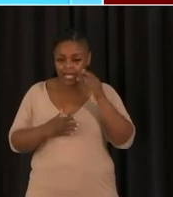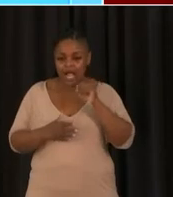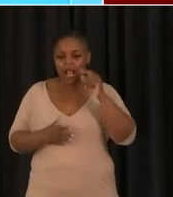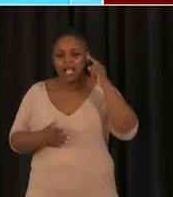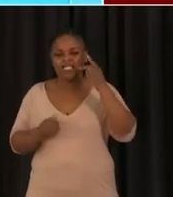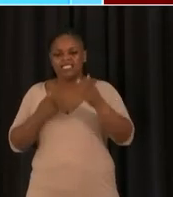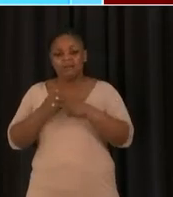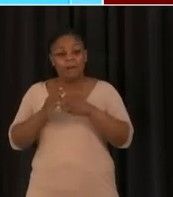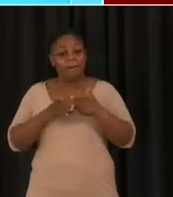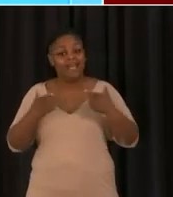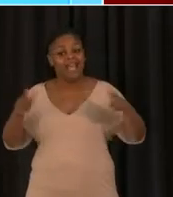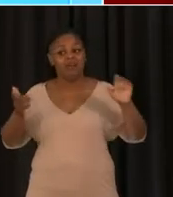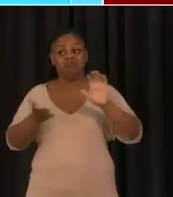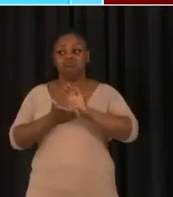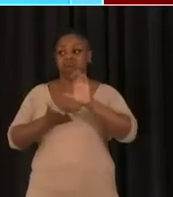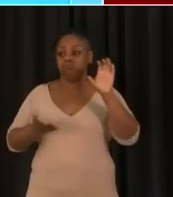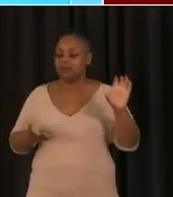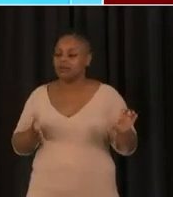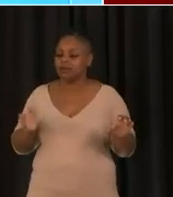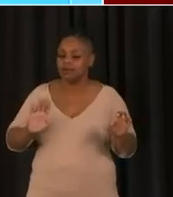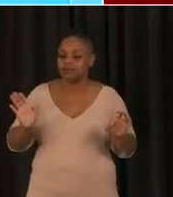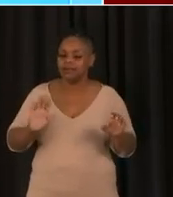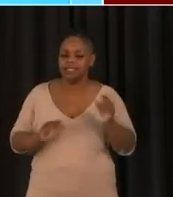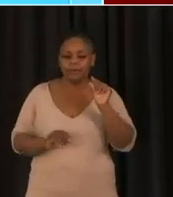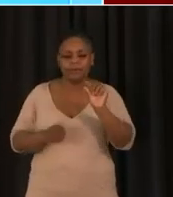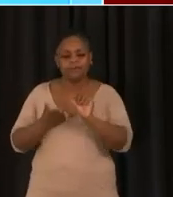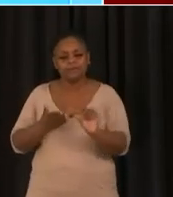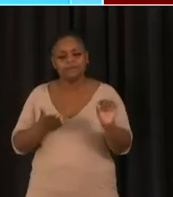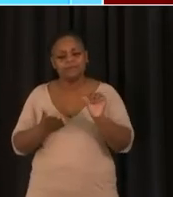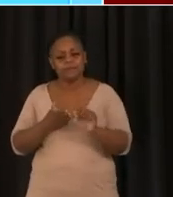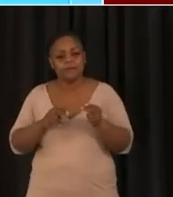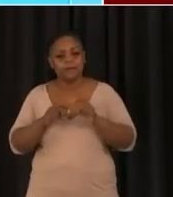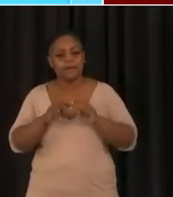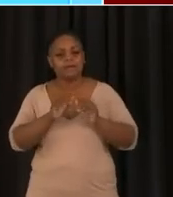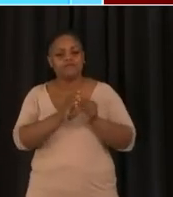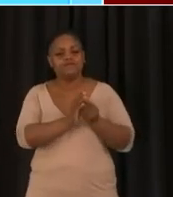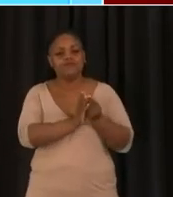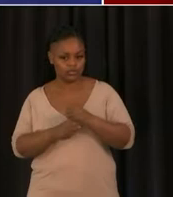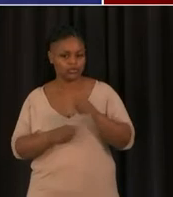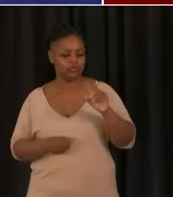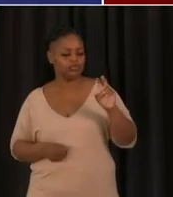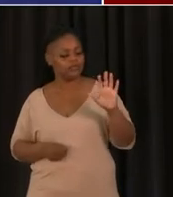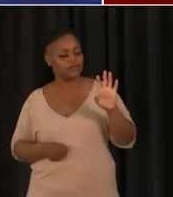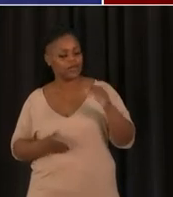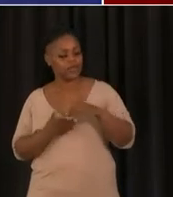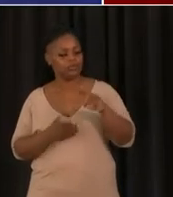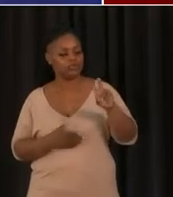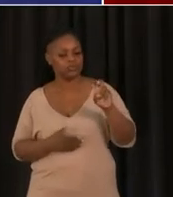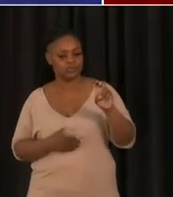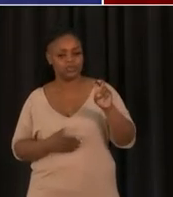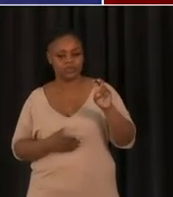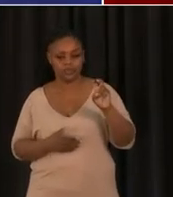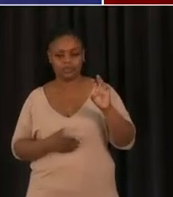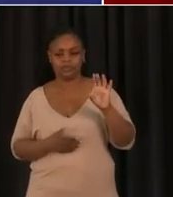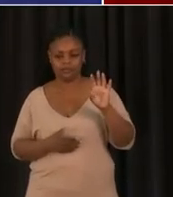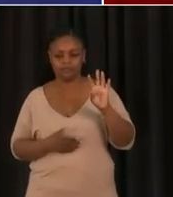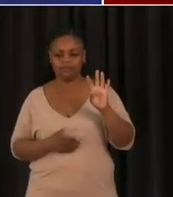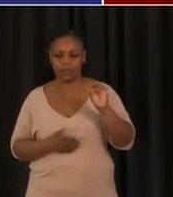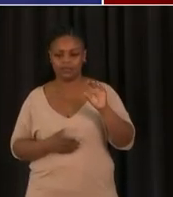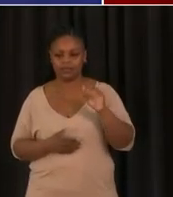should note before I continue that as an organization, Urban Institute does not take positions on issues, and the views expressed today are my